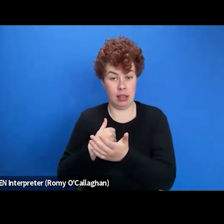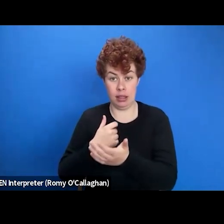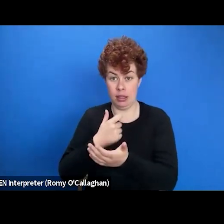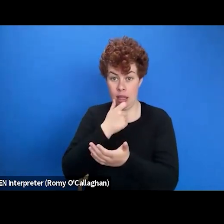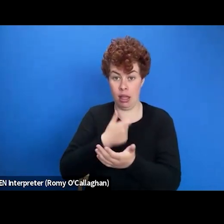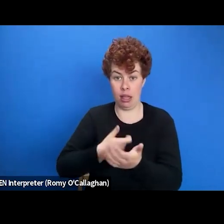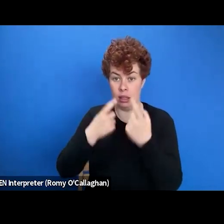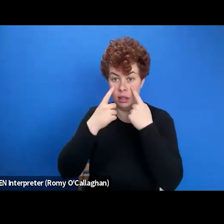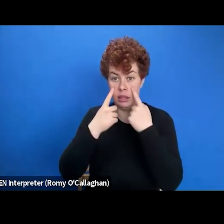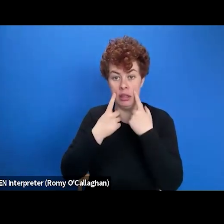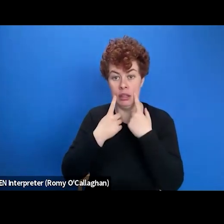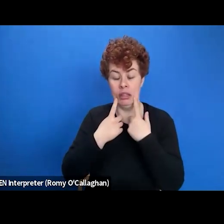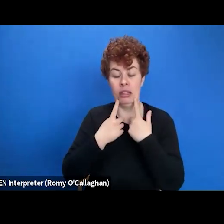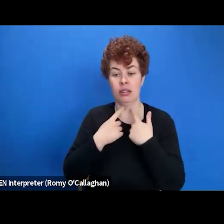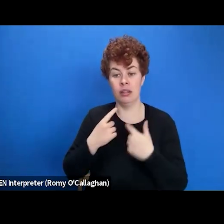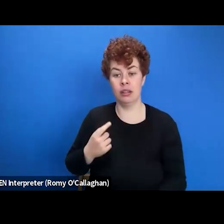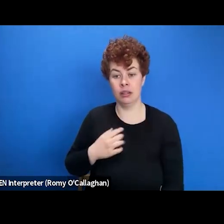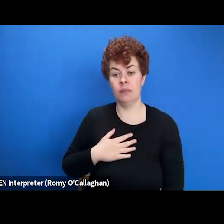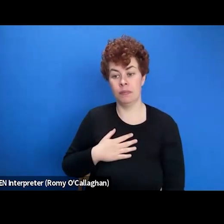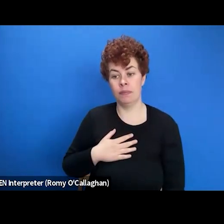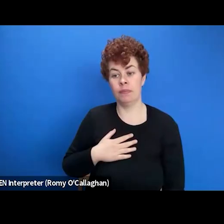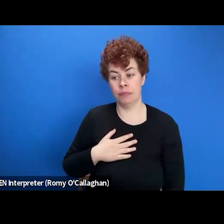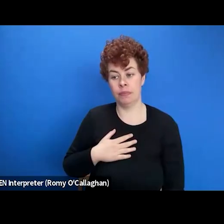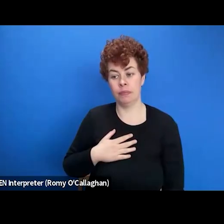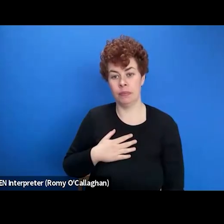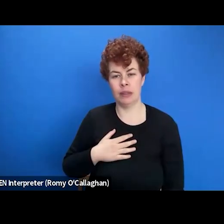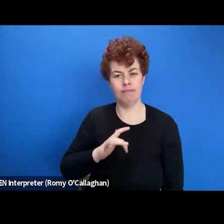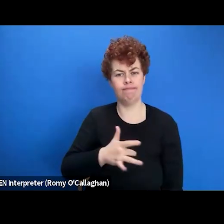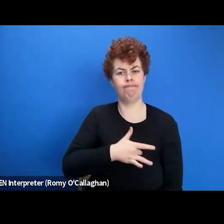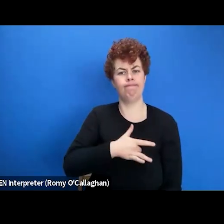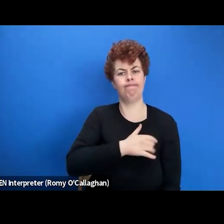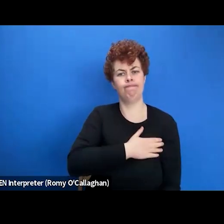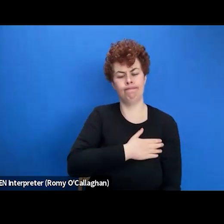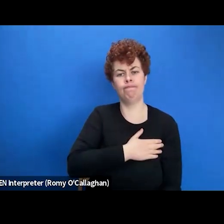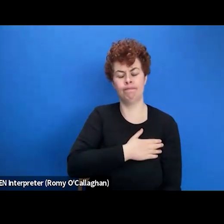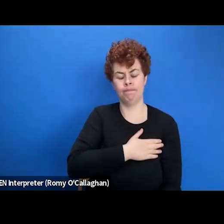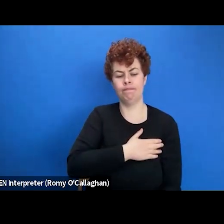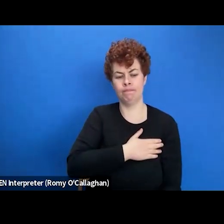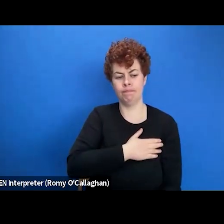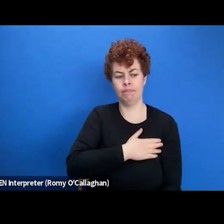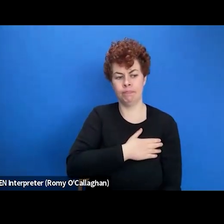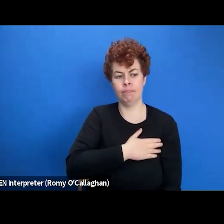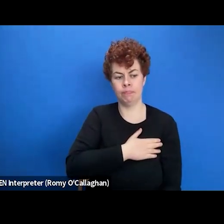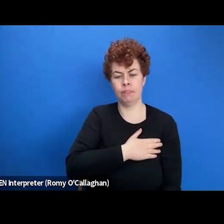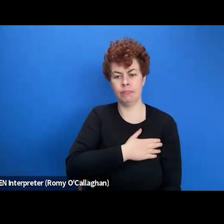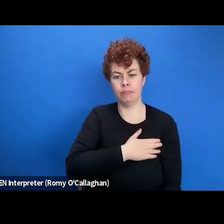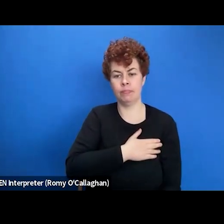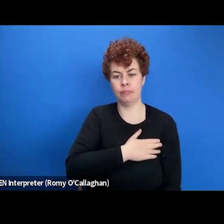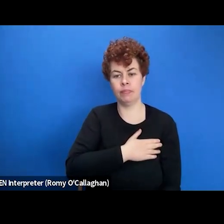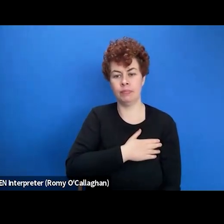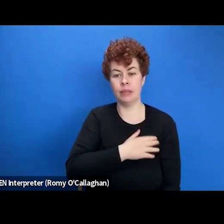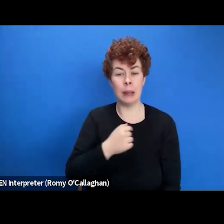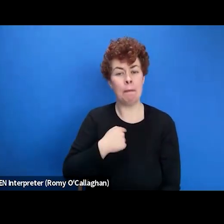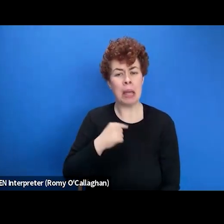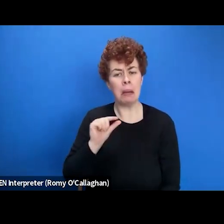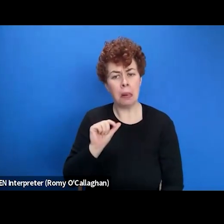cried, It was so touching. And I'd always been a bit of an